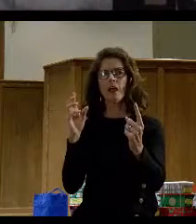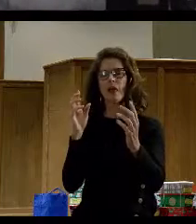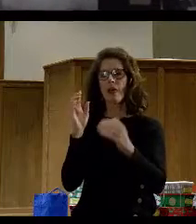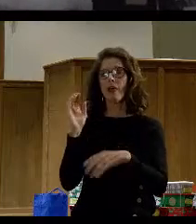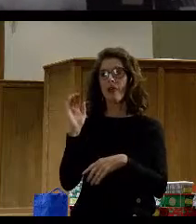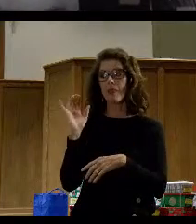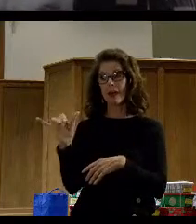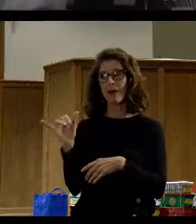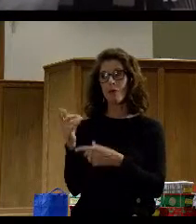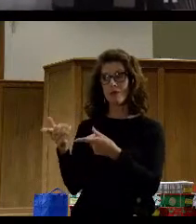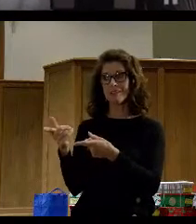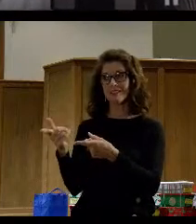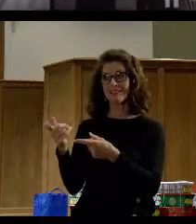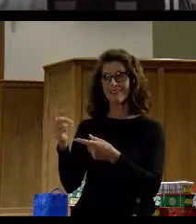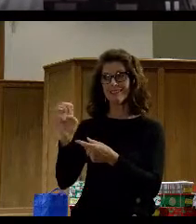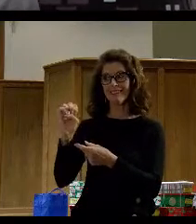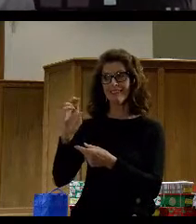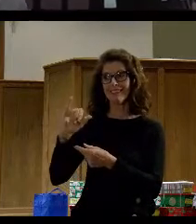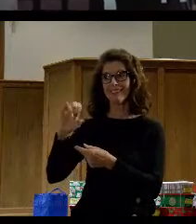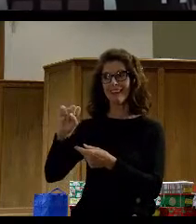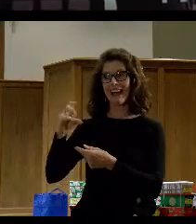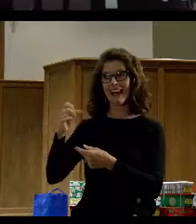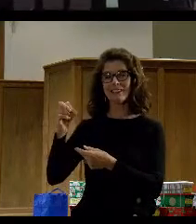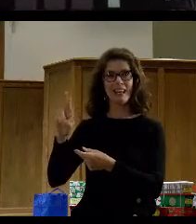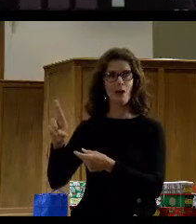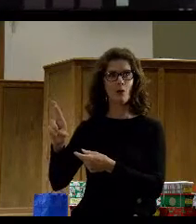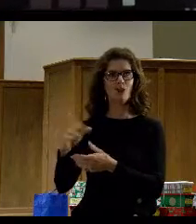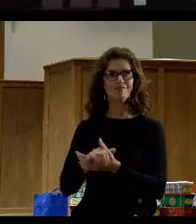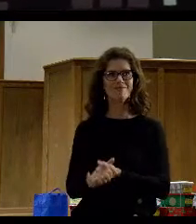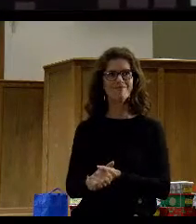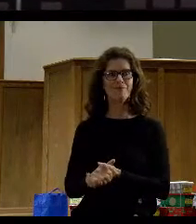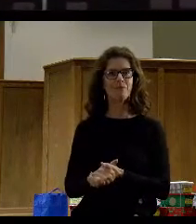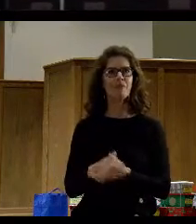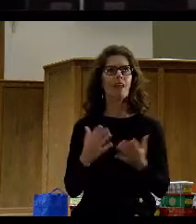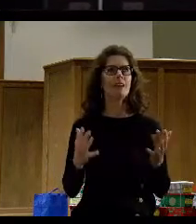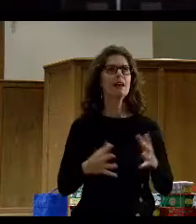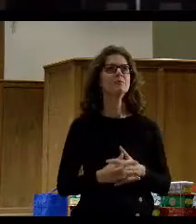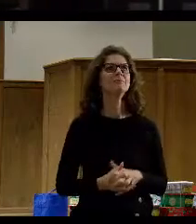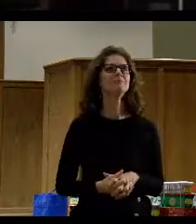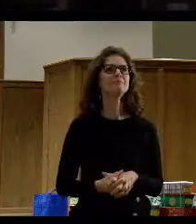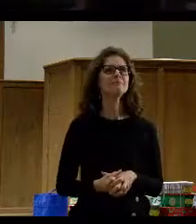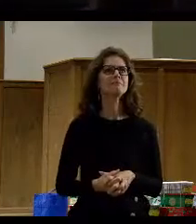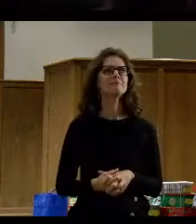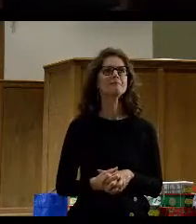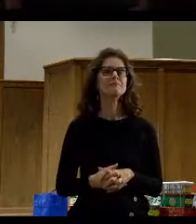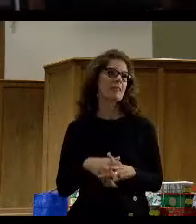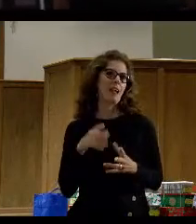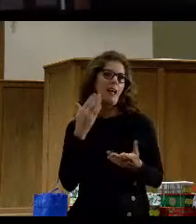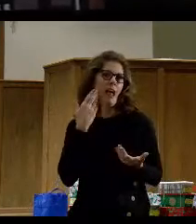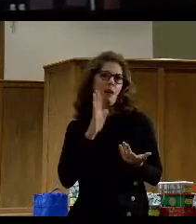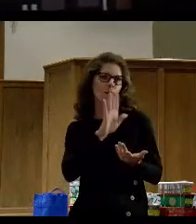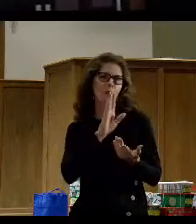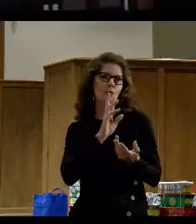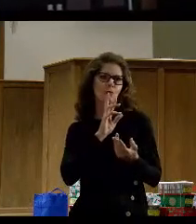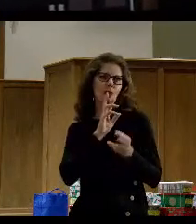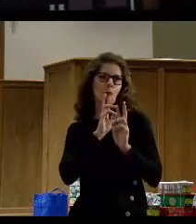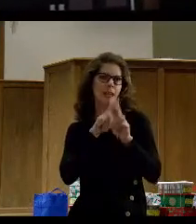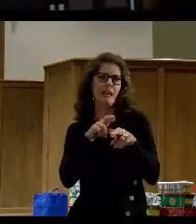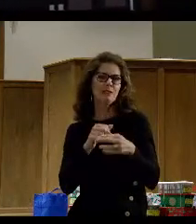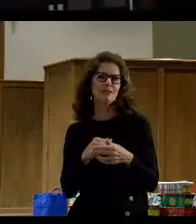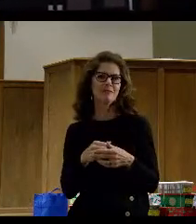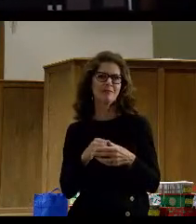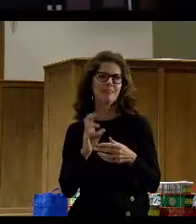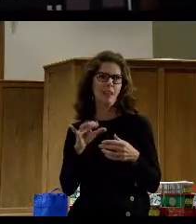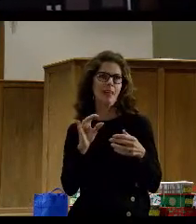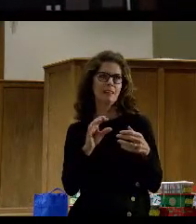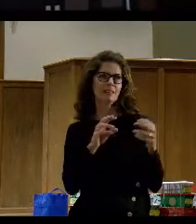Eisenhower. Now, I don't know your reaction to that quote, but I'll tell you, the first time I read that quote for me personally, it just reminded me